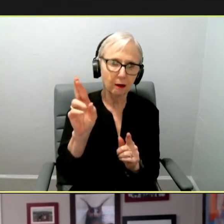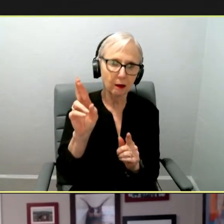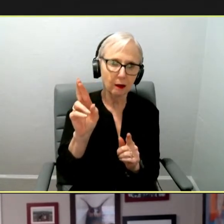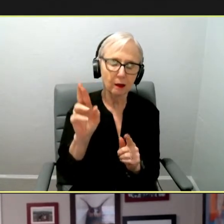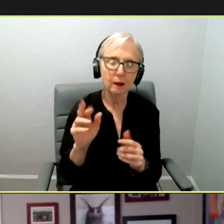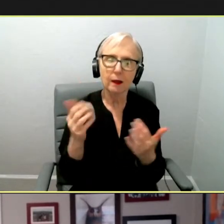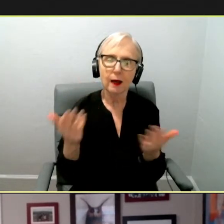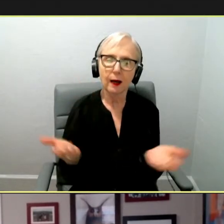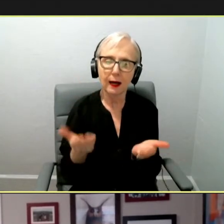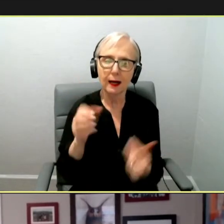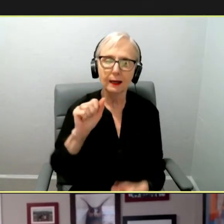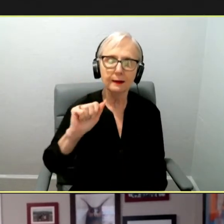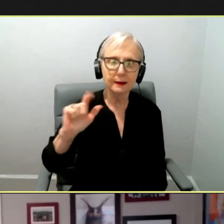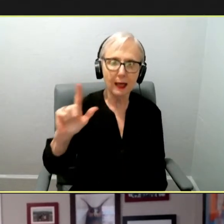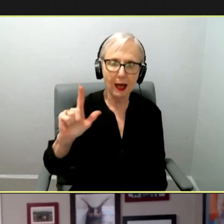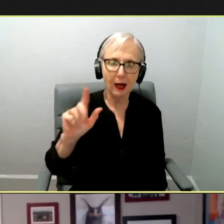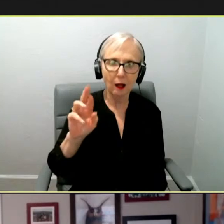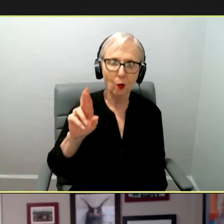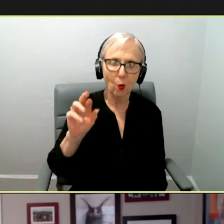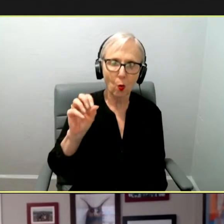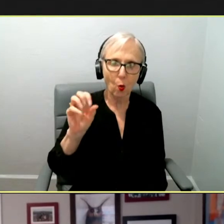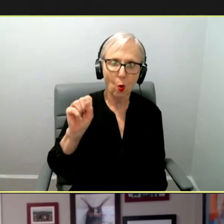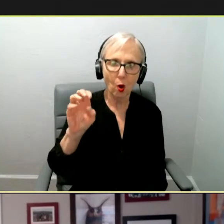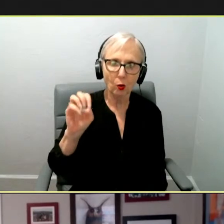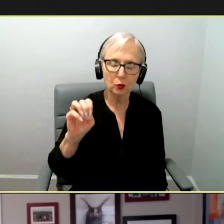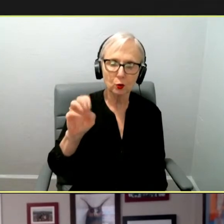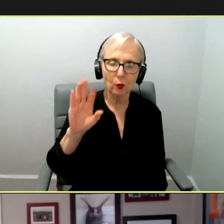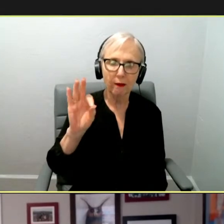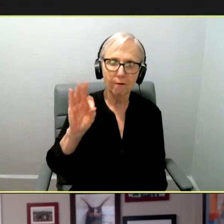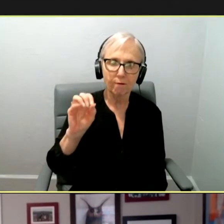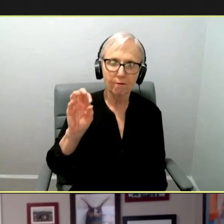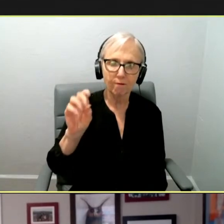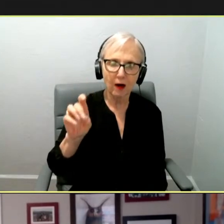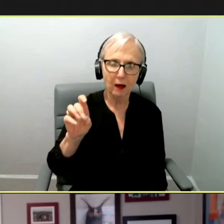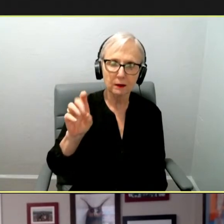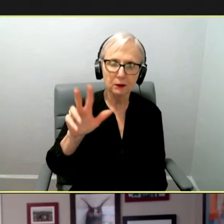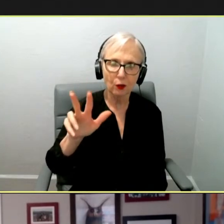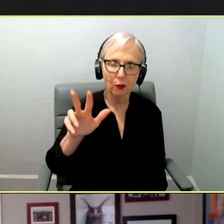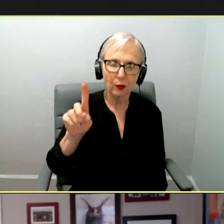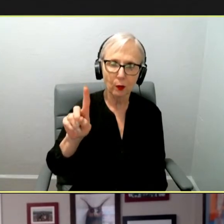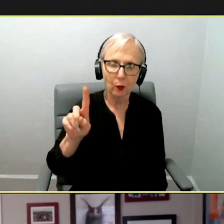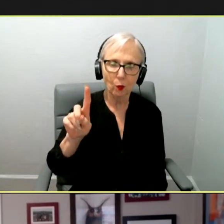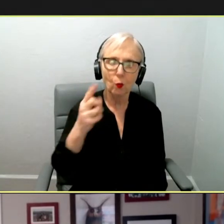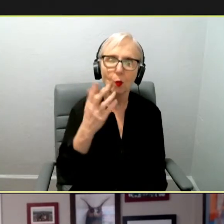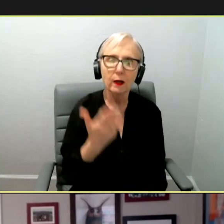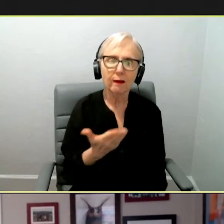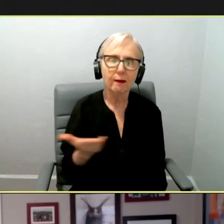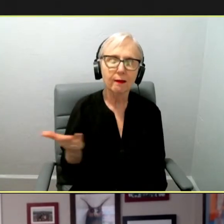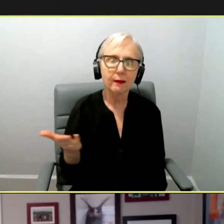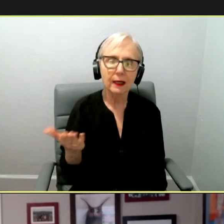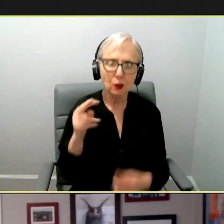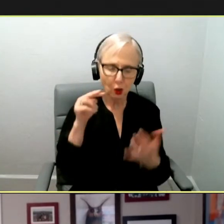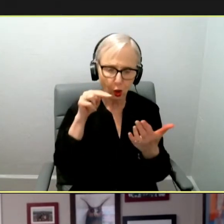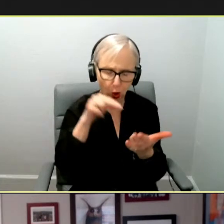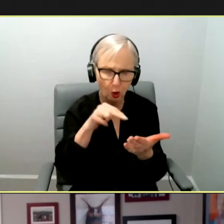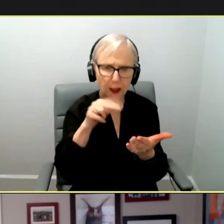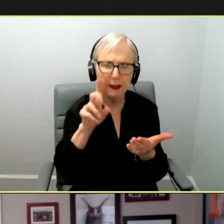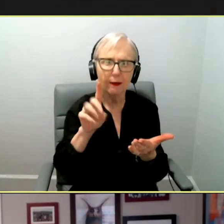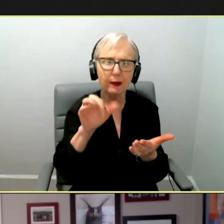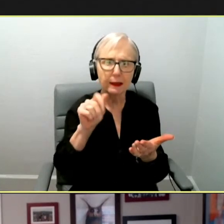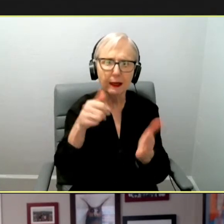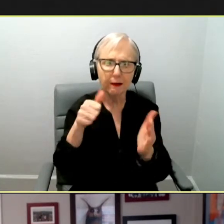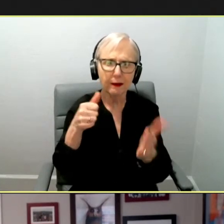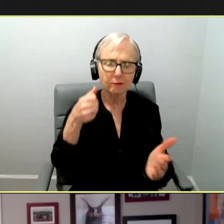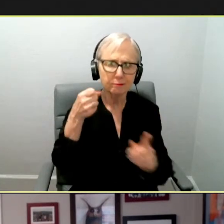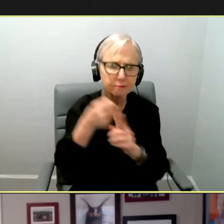Hi, it's Alex Rose again with Fox 31. One of the things looking at the data that really jumps out to me is